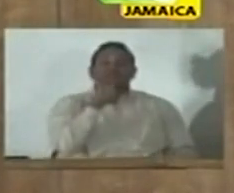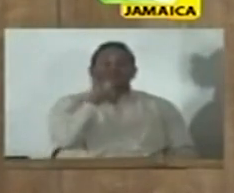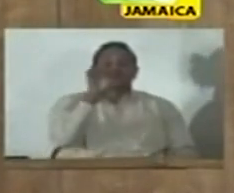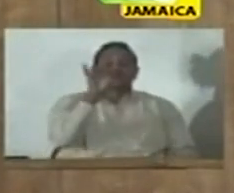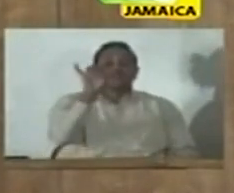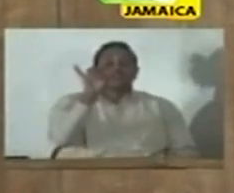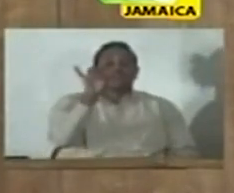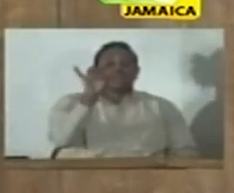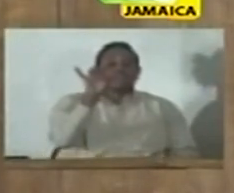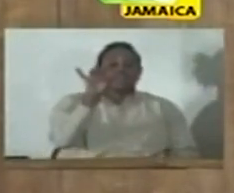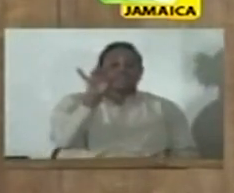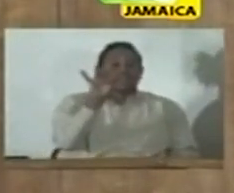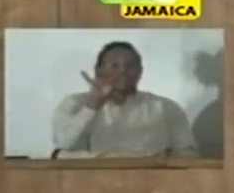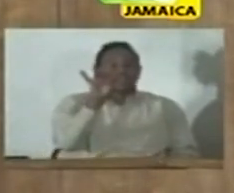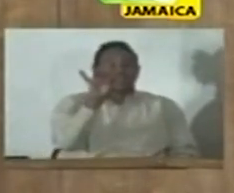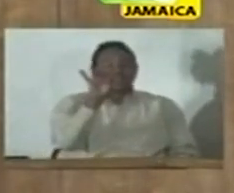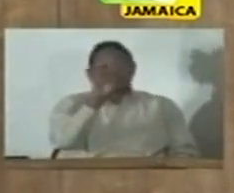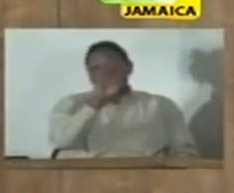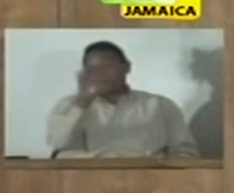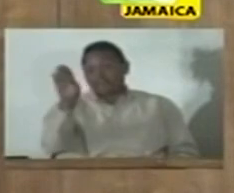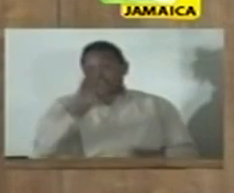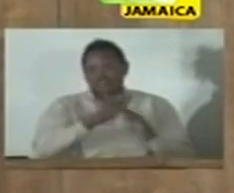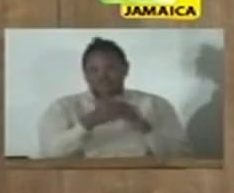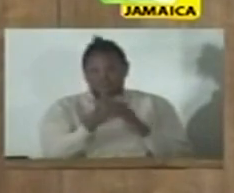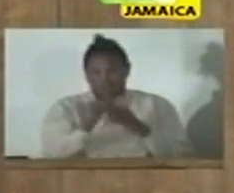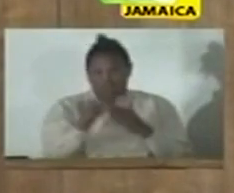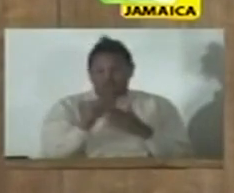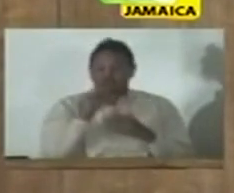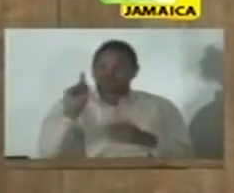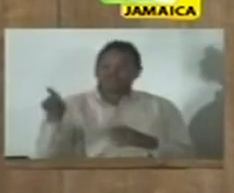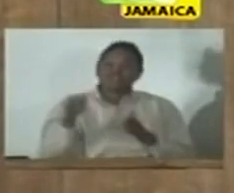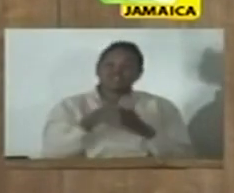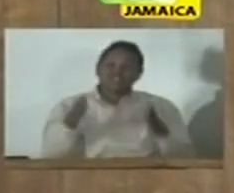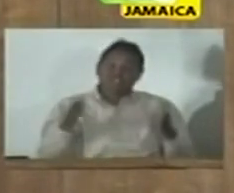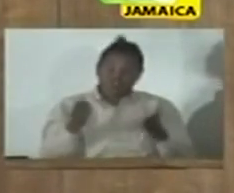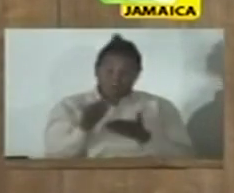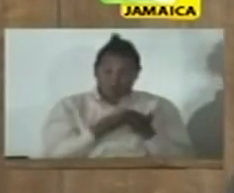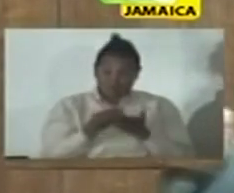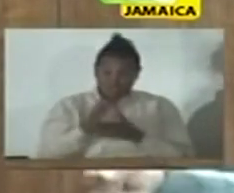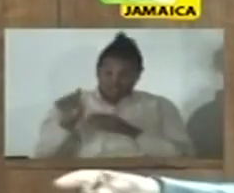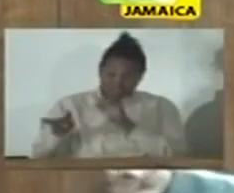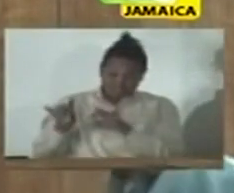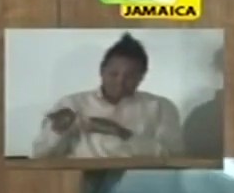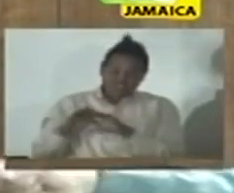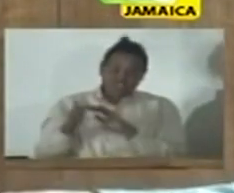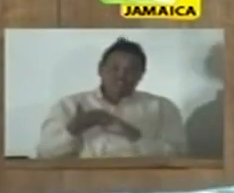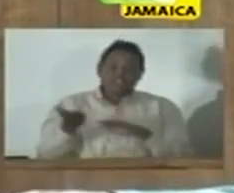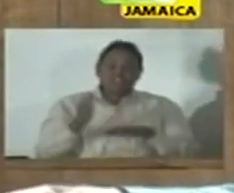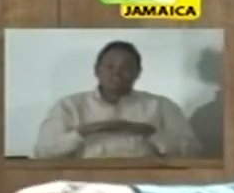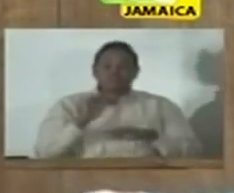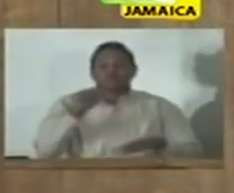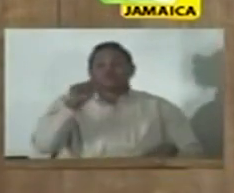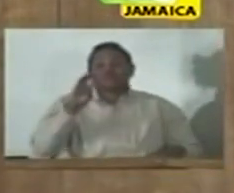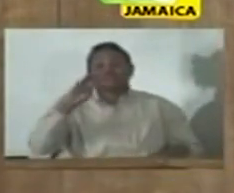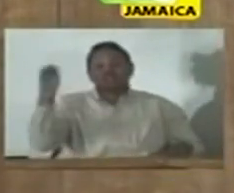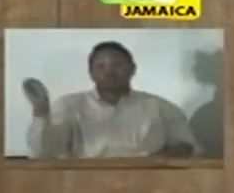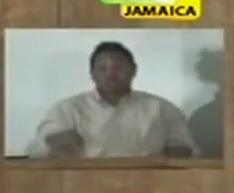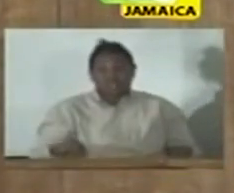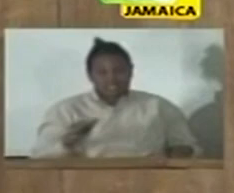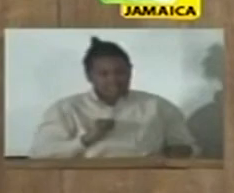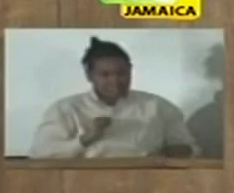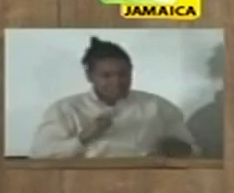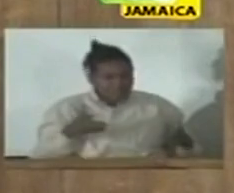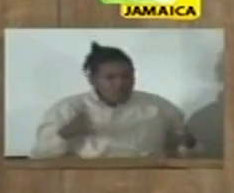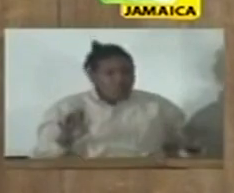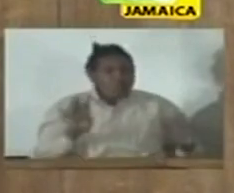Jamaican dollars which will go into the general budget of the Jamaica, increasing it by 26%? Am I allowed